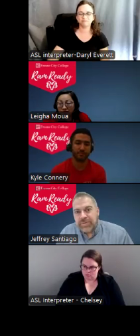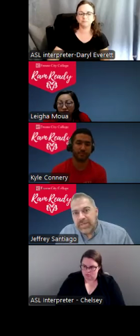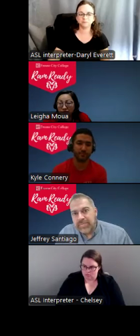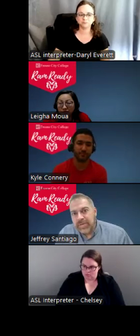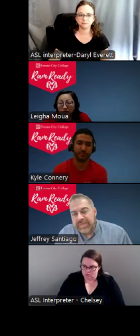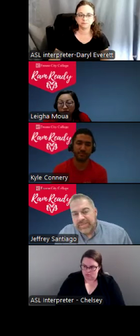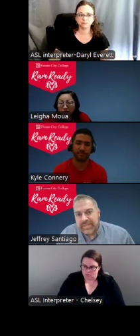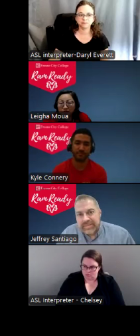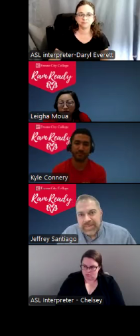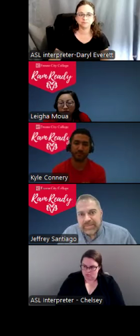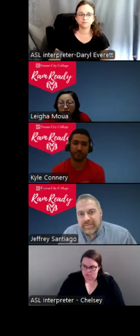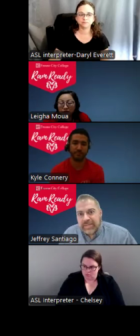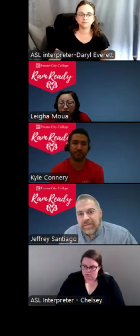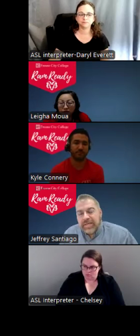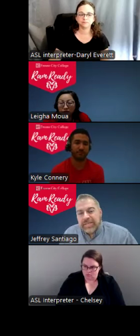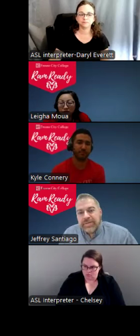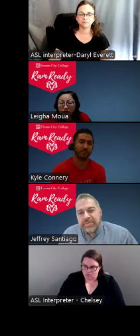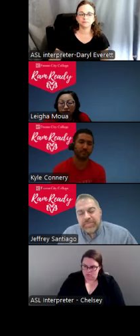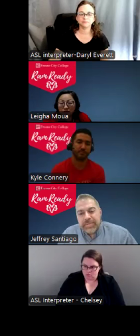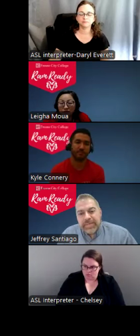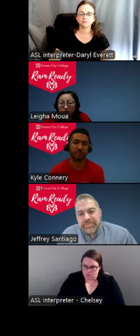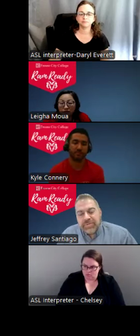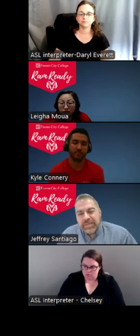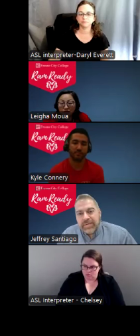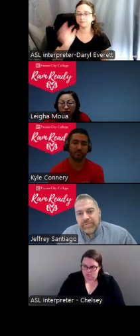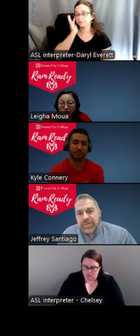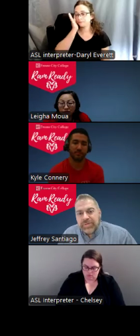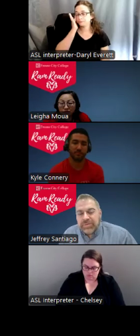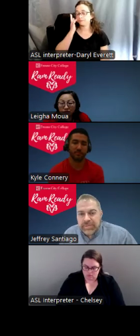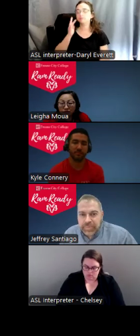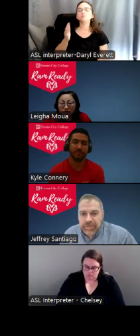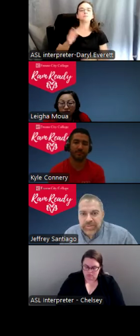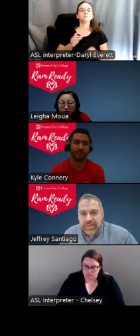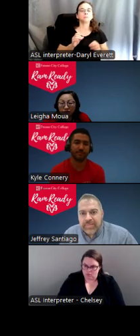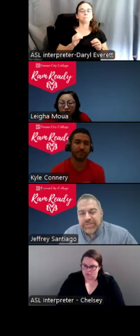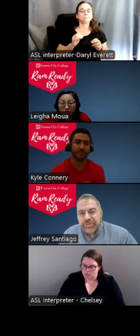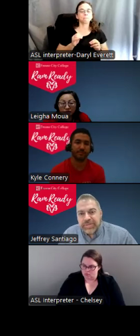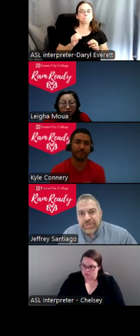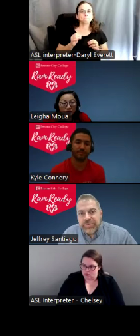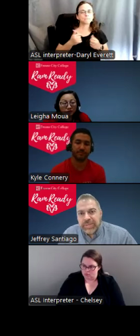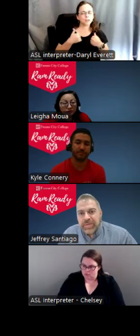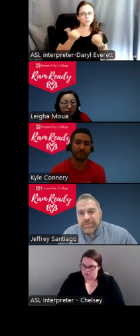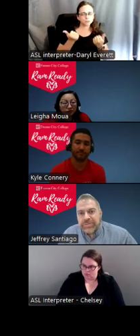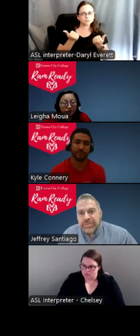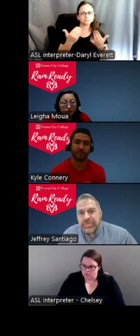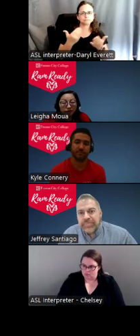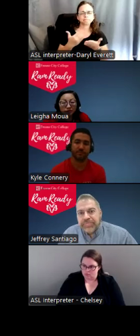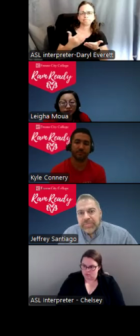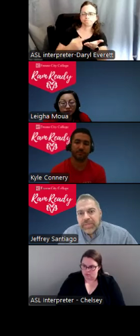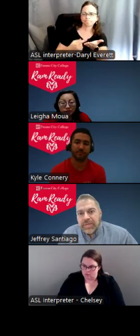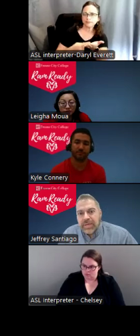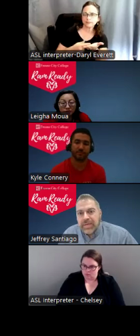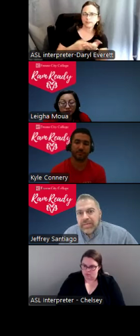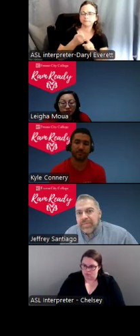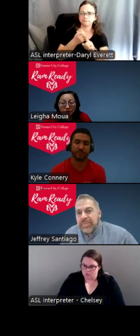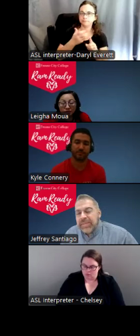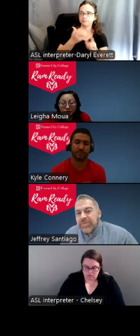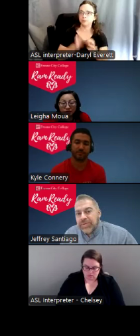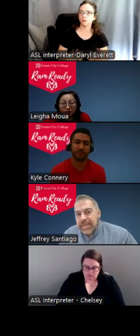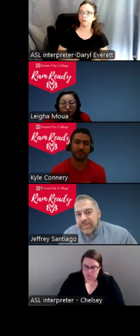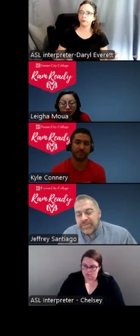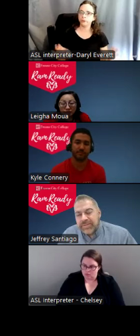Okay, so I'll be discussing basically it's really critical and important as students. You really want to